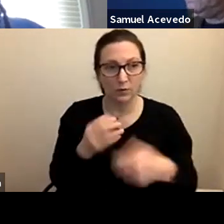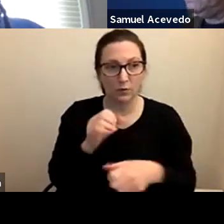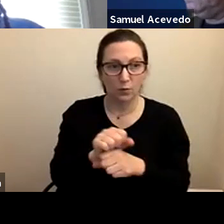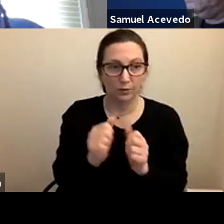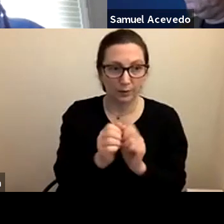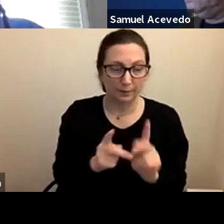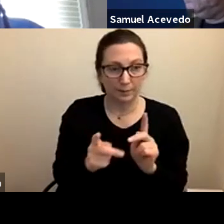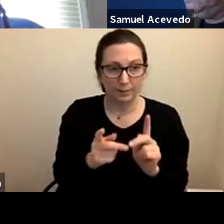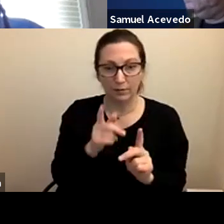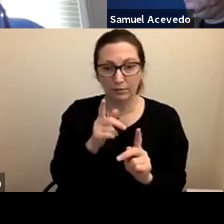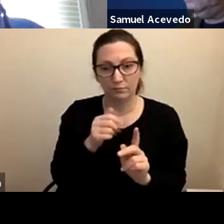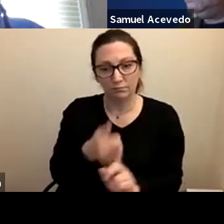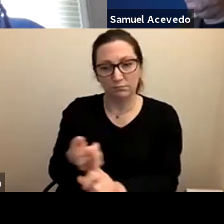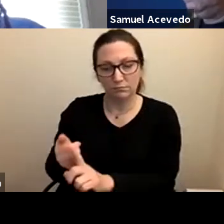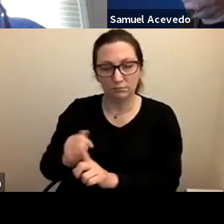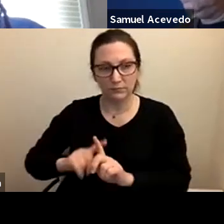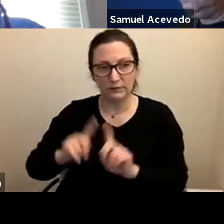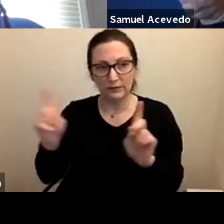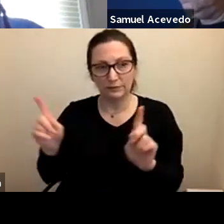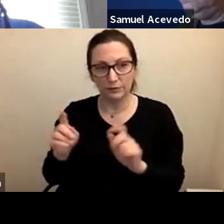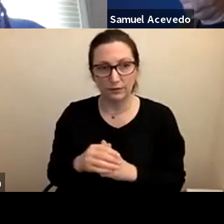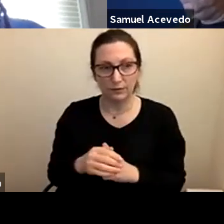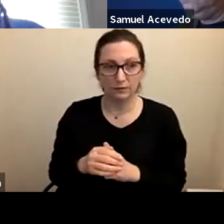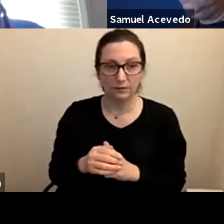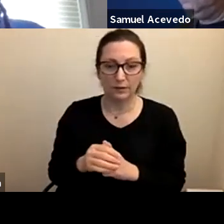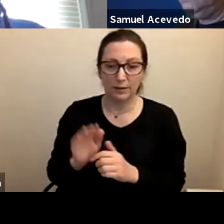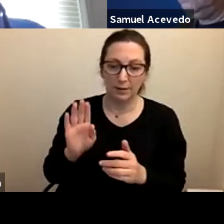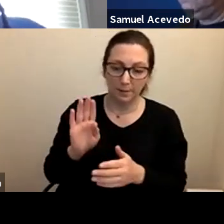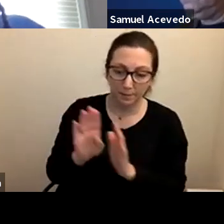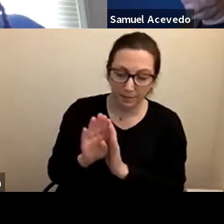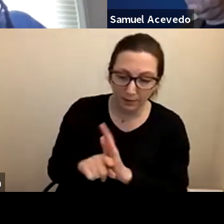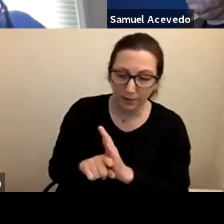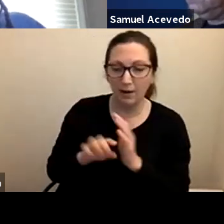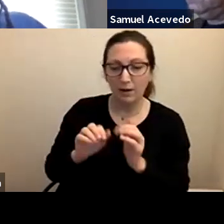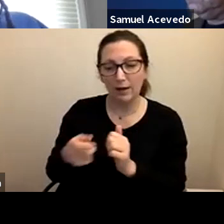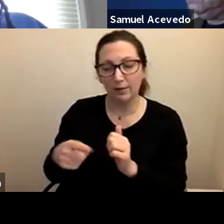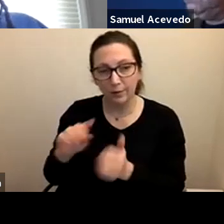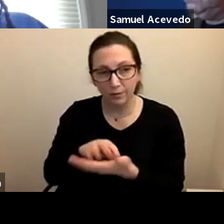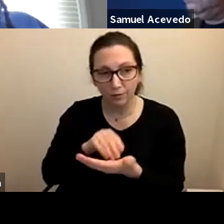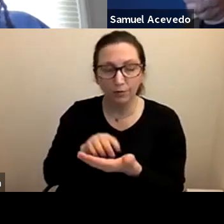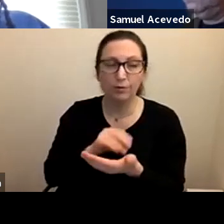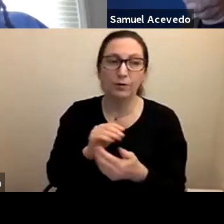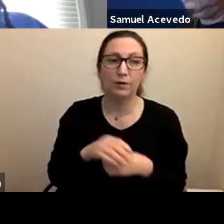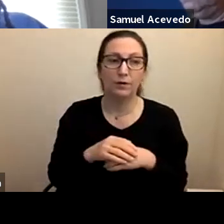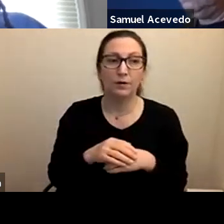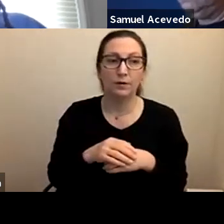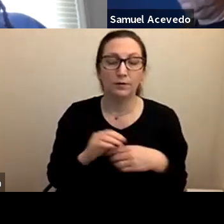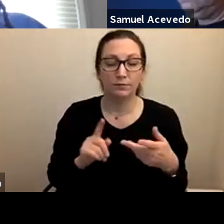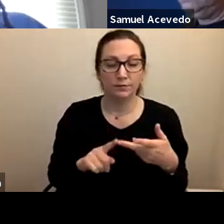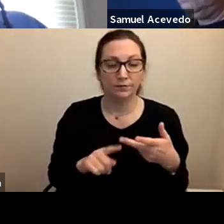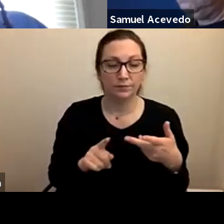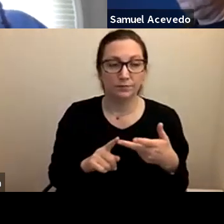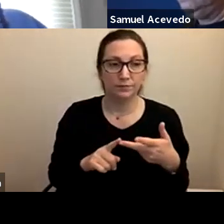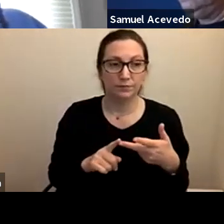her in background and in learning style, where she